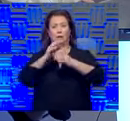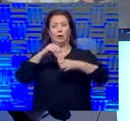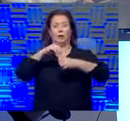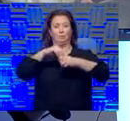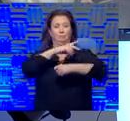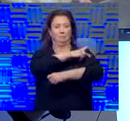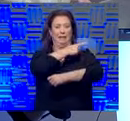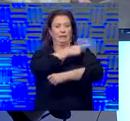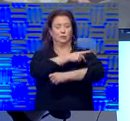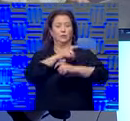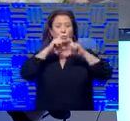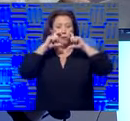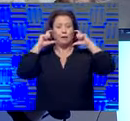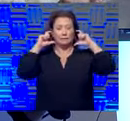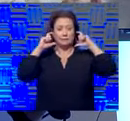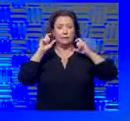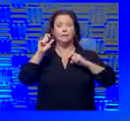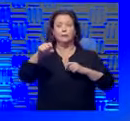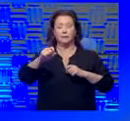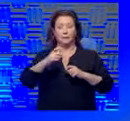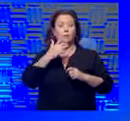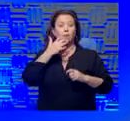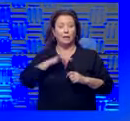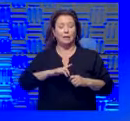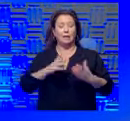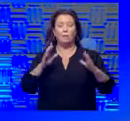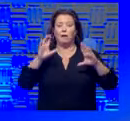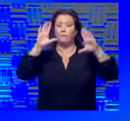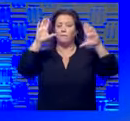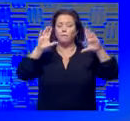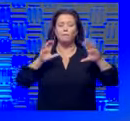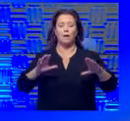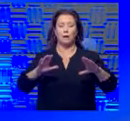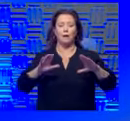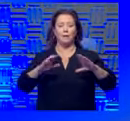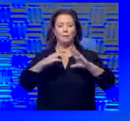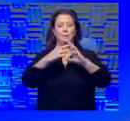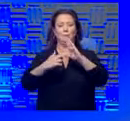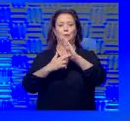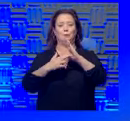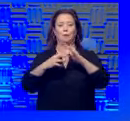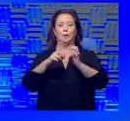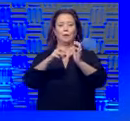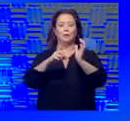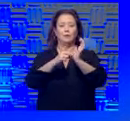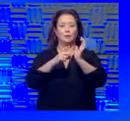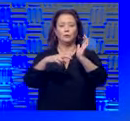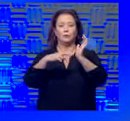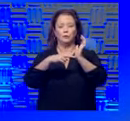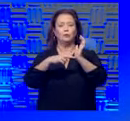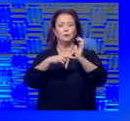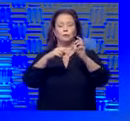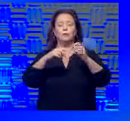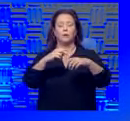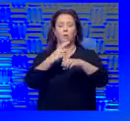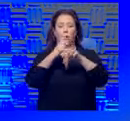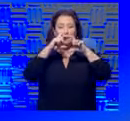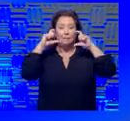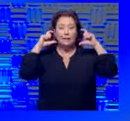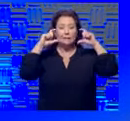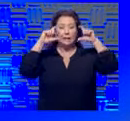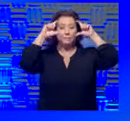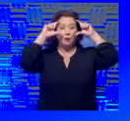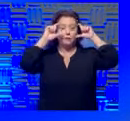are, yep. So luckily, here we have great practices with all of our healthcare workers wearing masks and eye protection, but we are